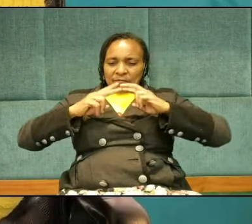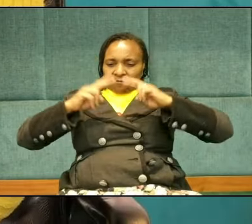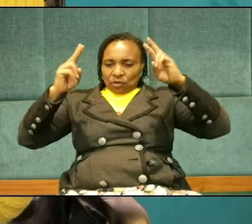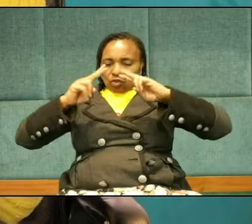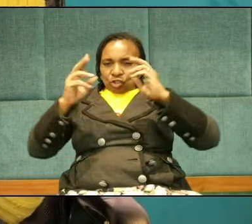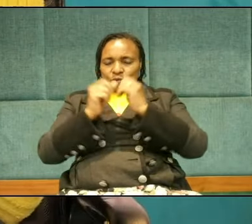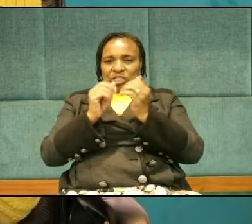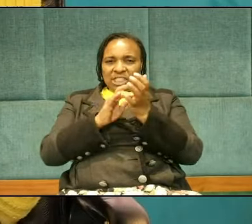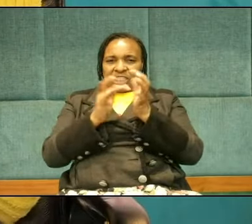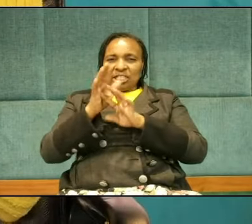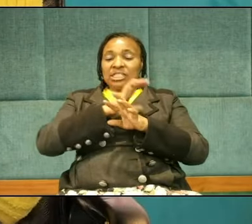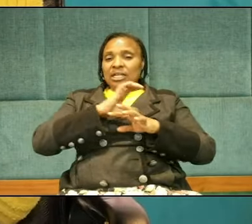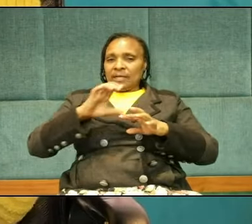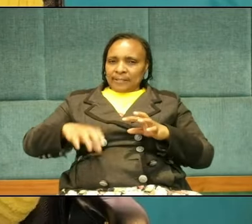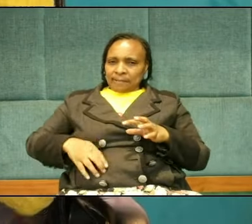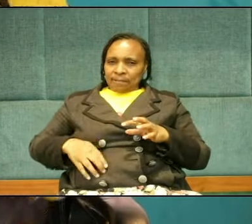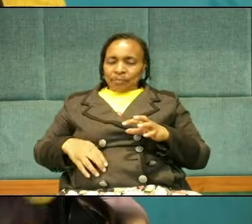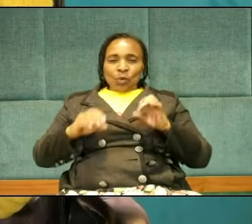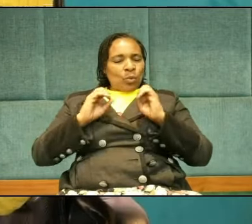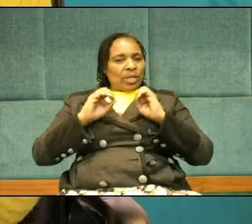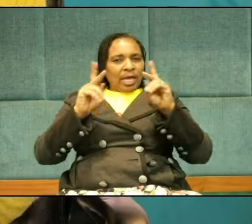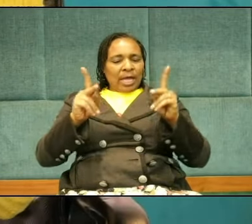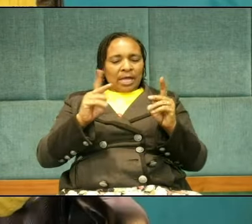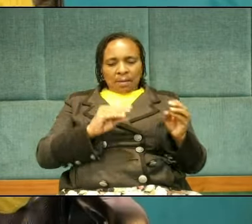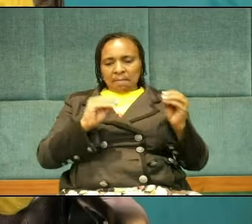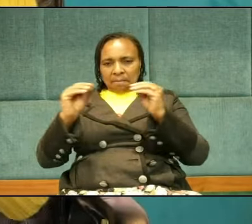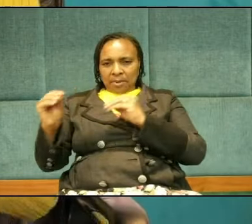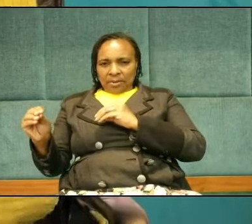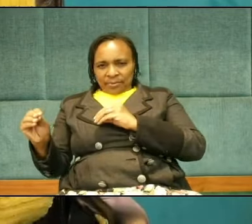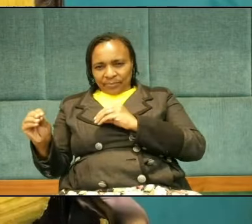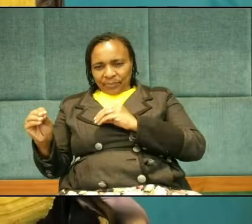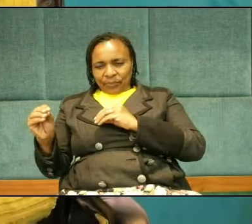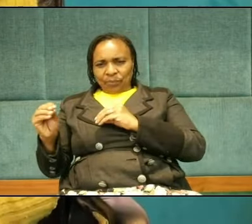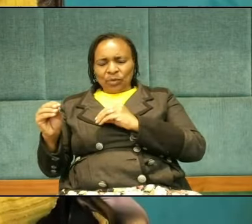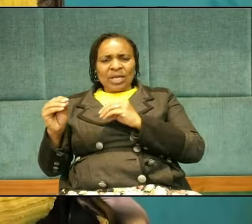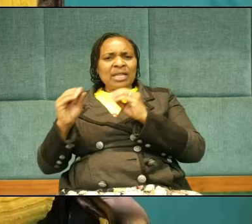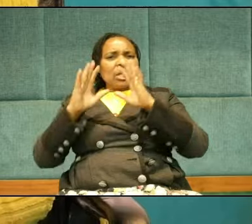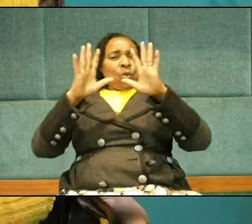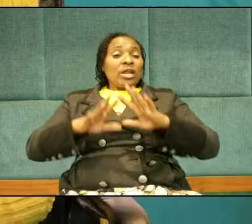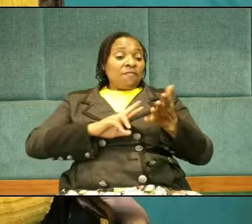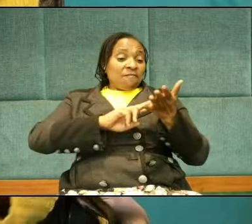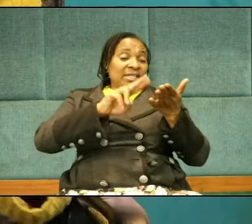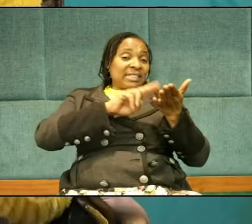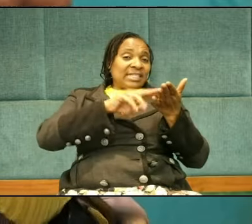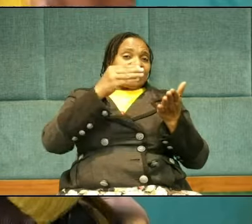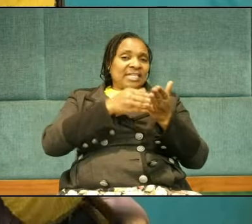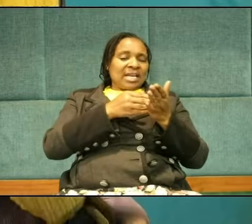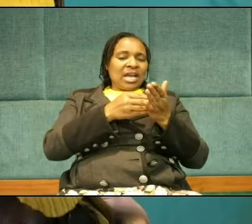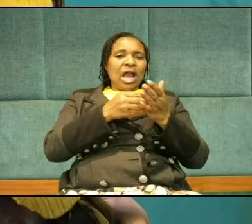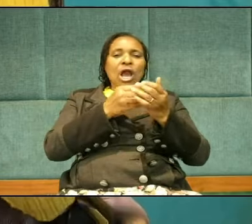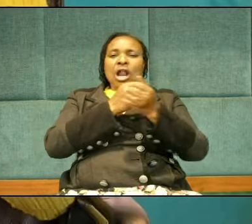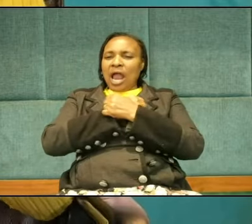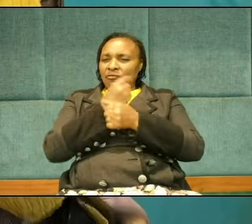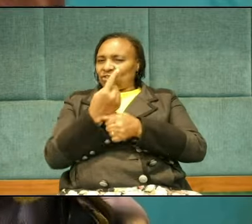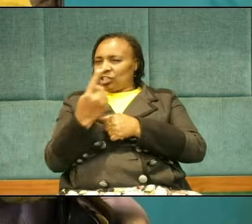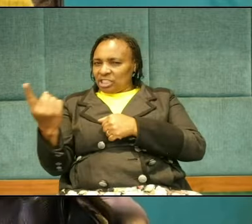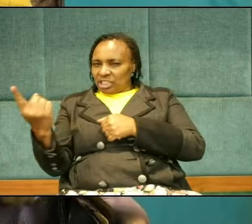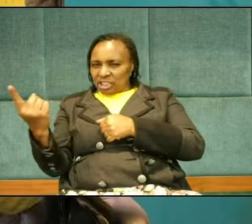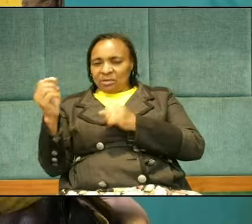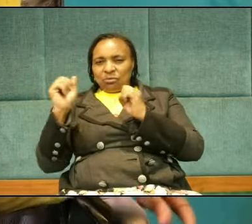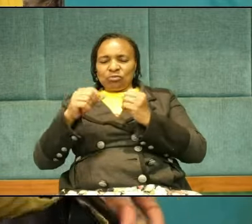Christ. Okay, so we are going to move to punchlines. There are wonderful verses here, and I'd love each and every one of us